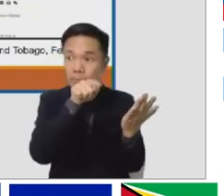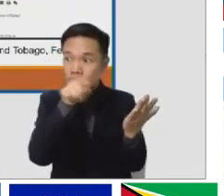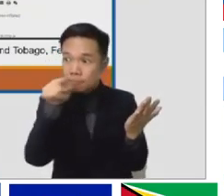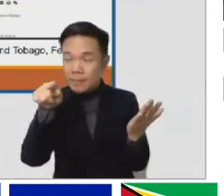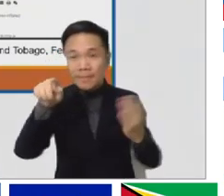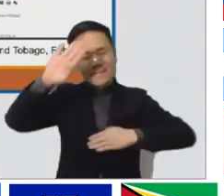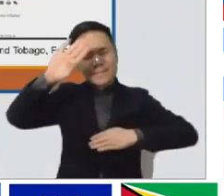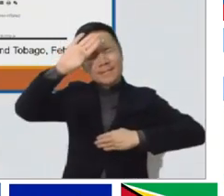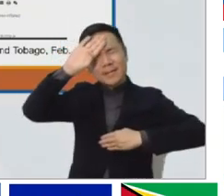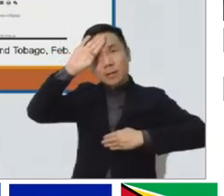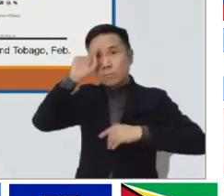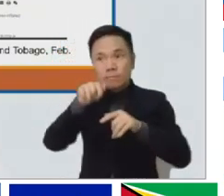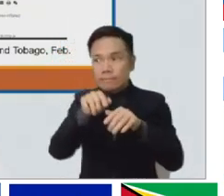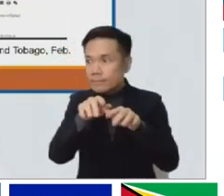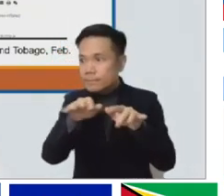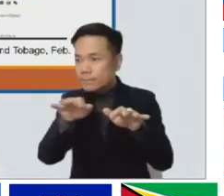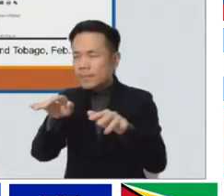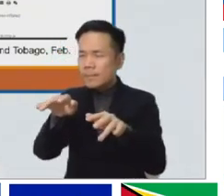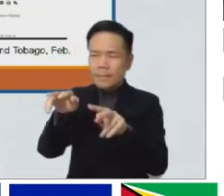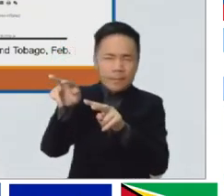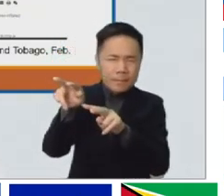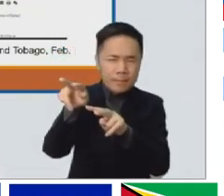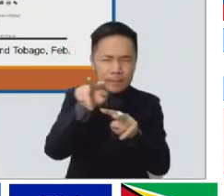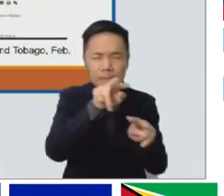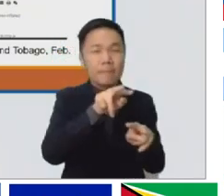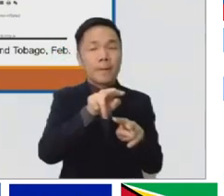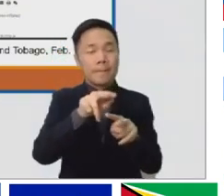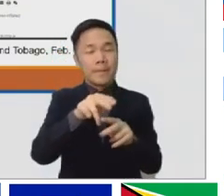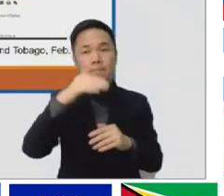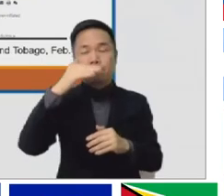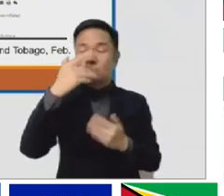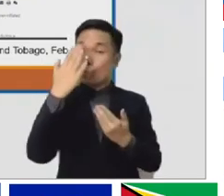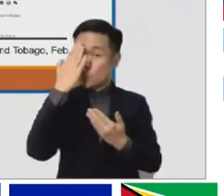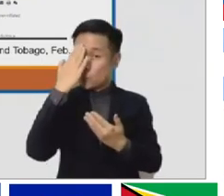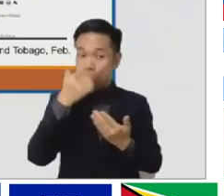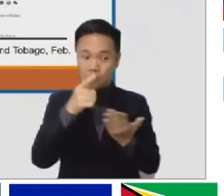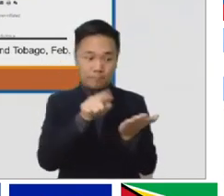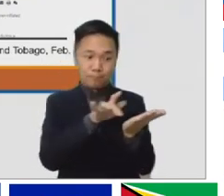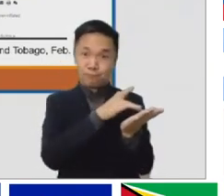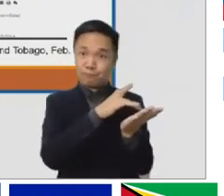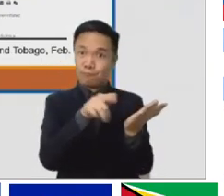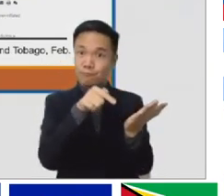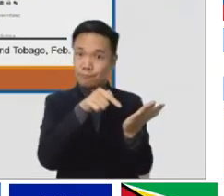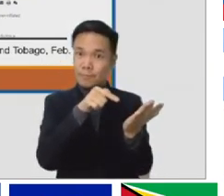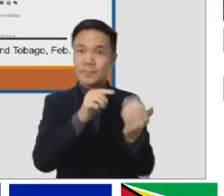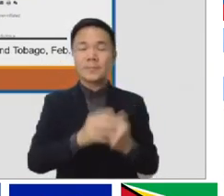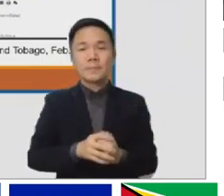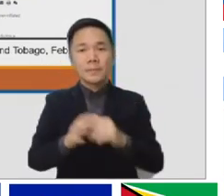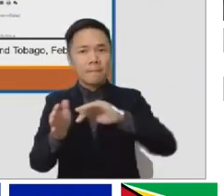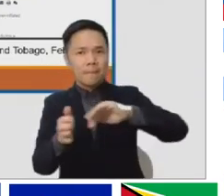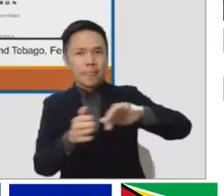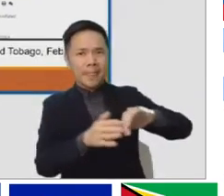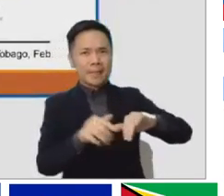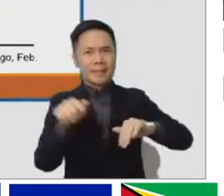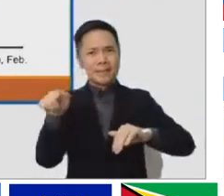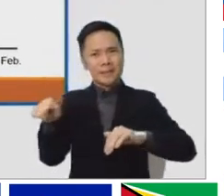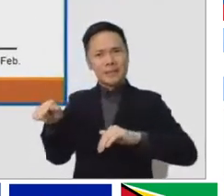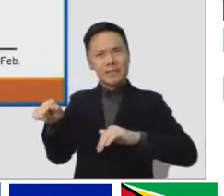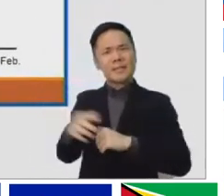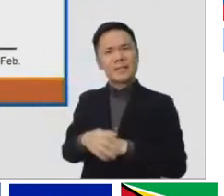And we cannot forget the whole issue of counterfeit medications.